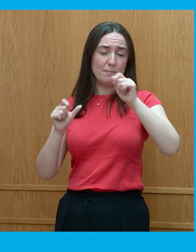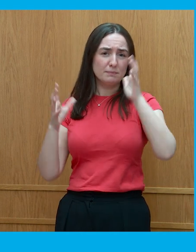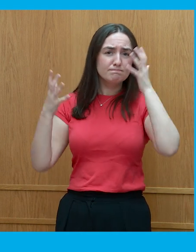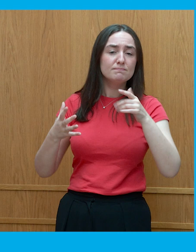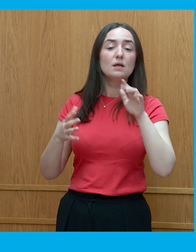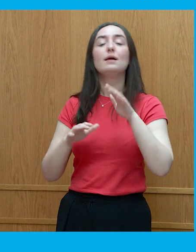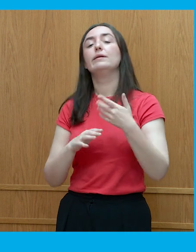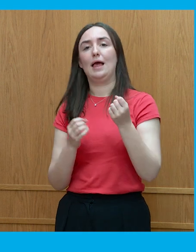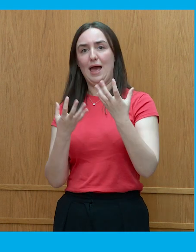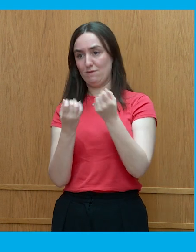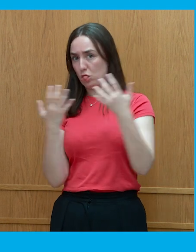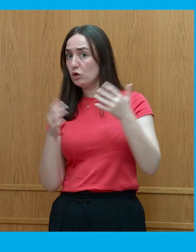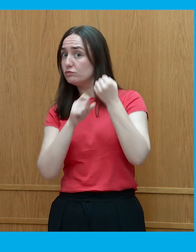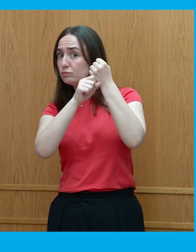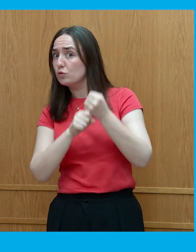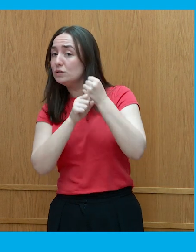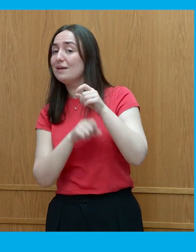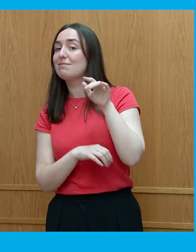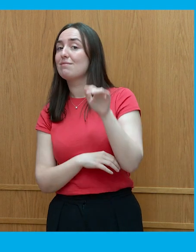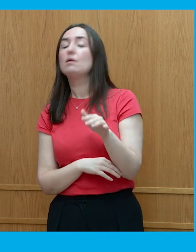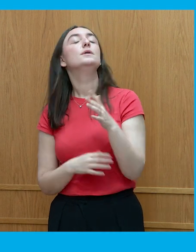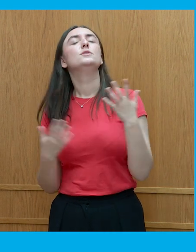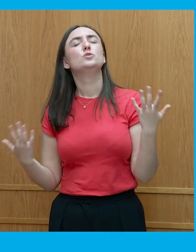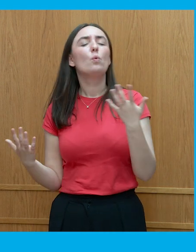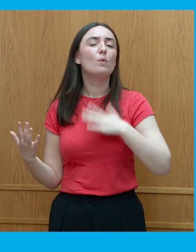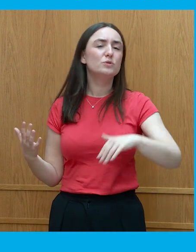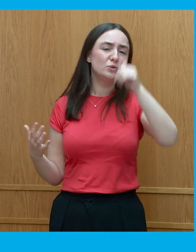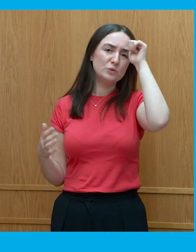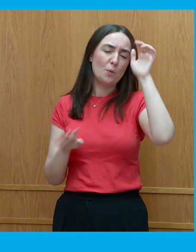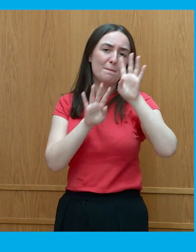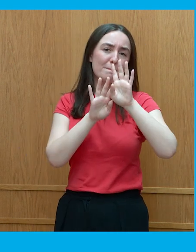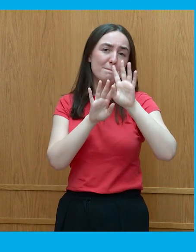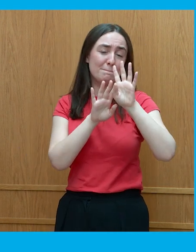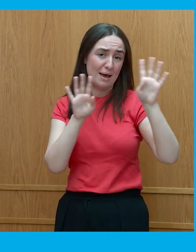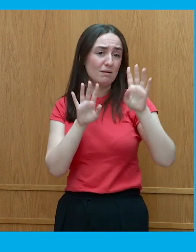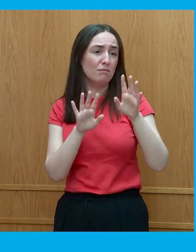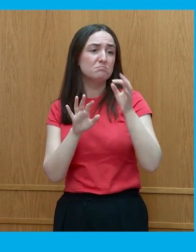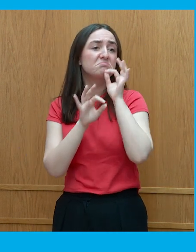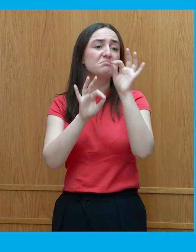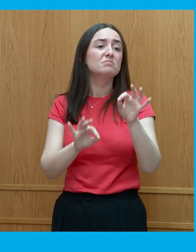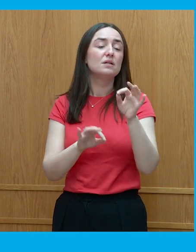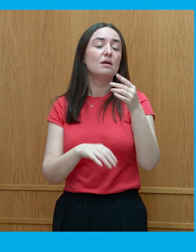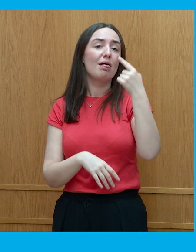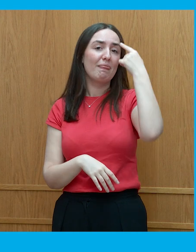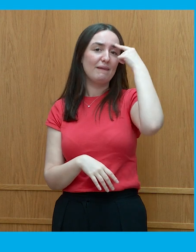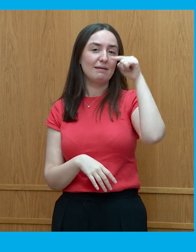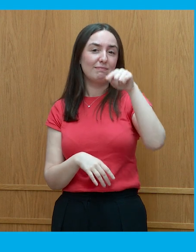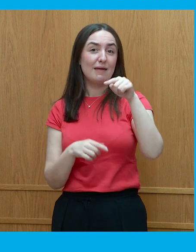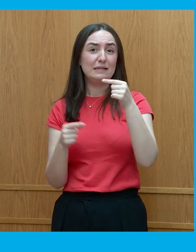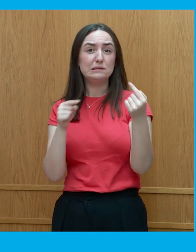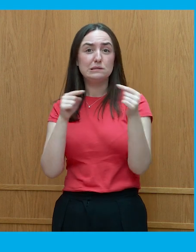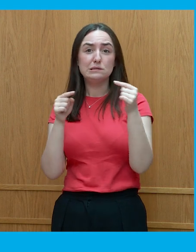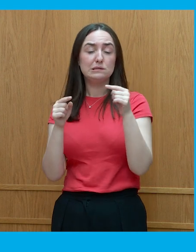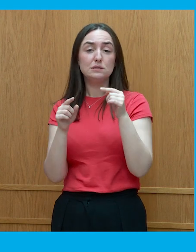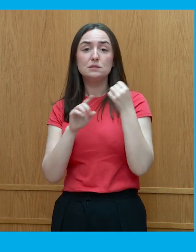protests there. So could I get the panel's view on how you think that tension will play out, not least because it's